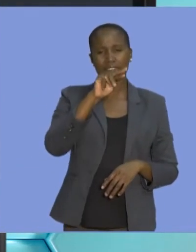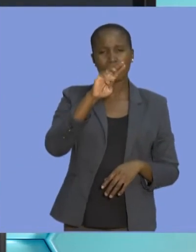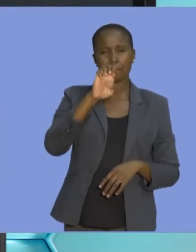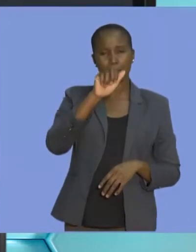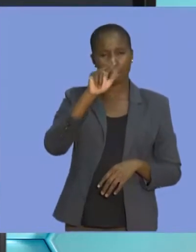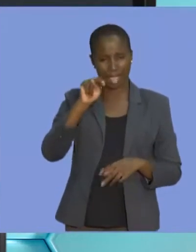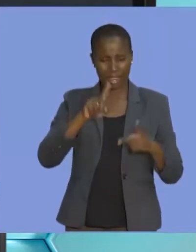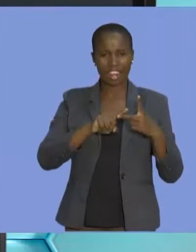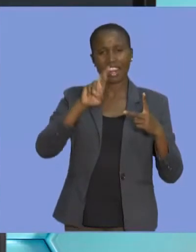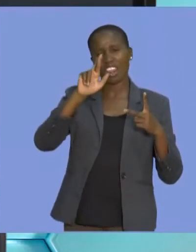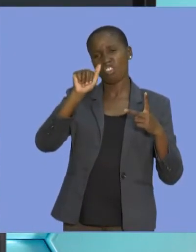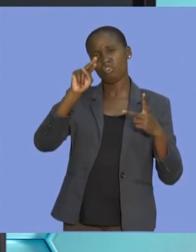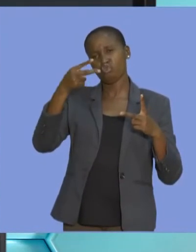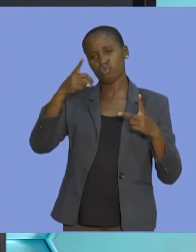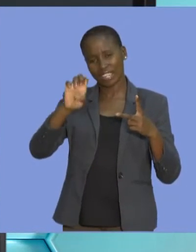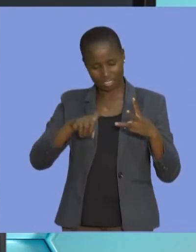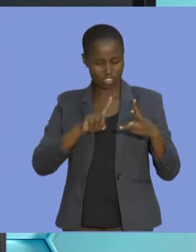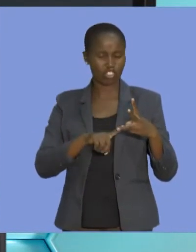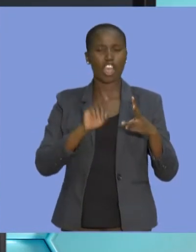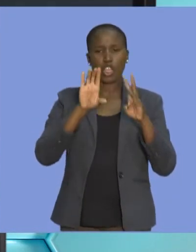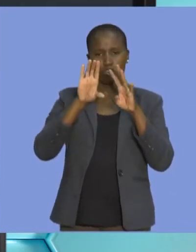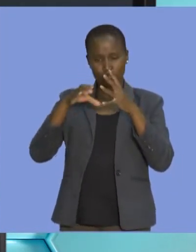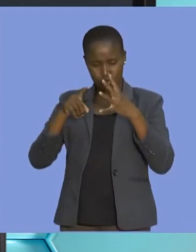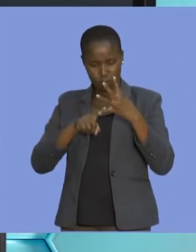looked at grouped and raw data mean.